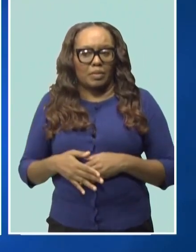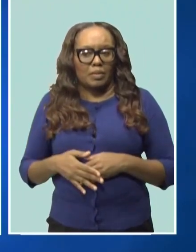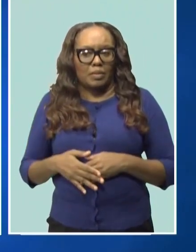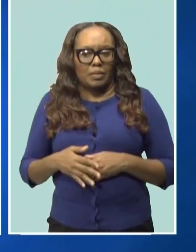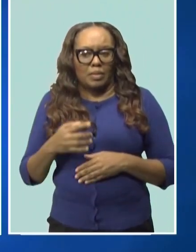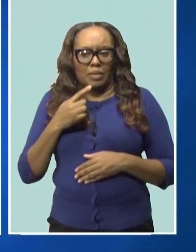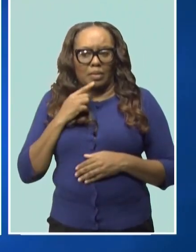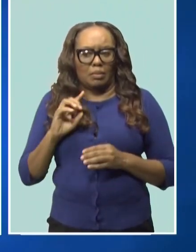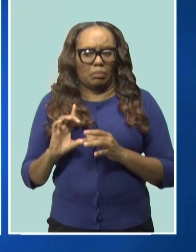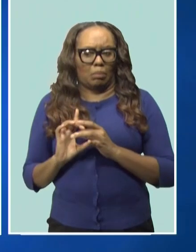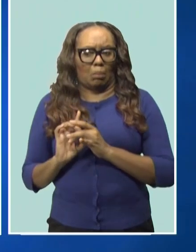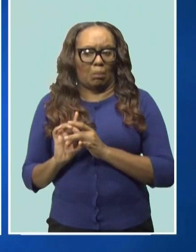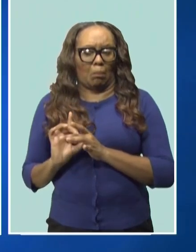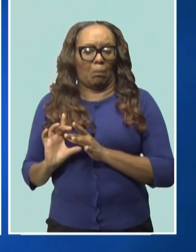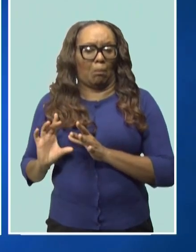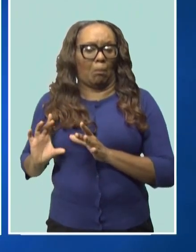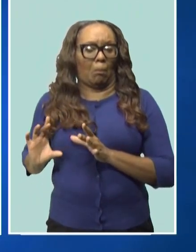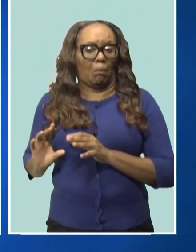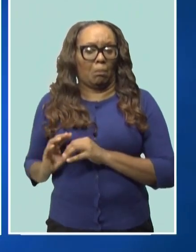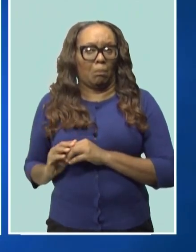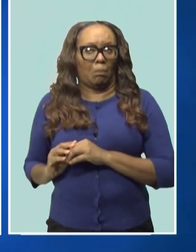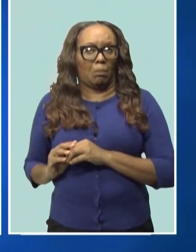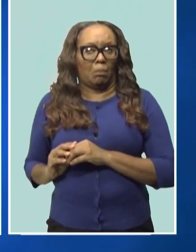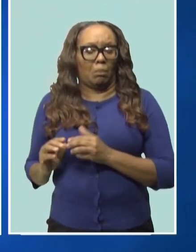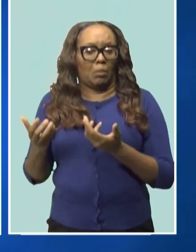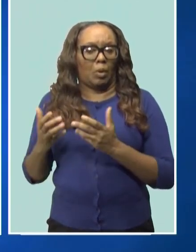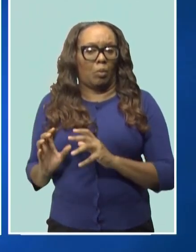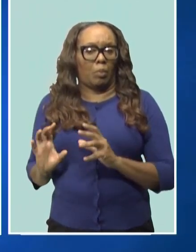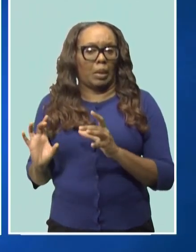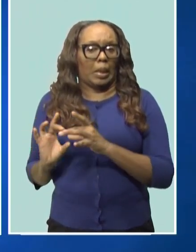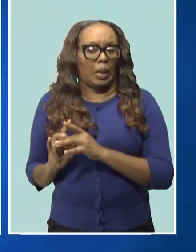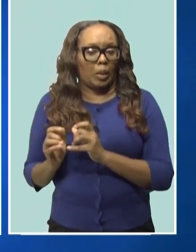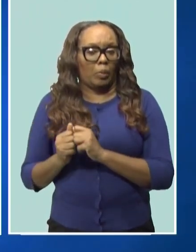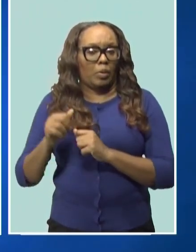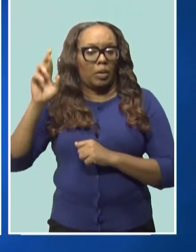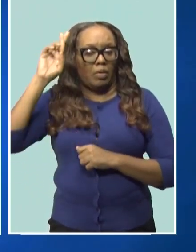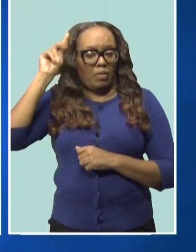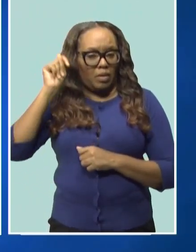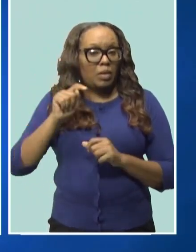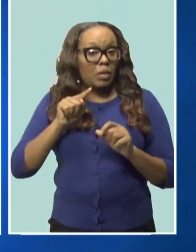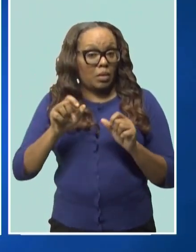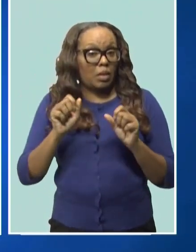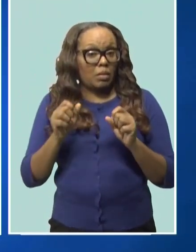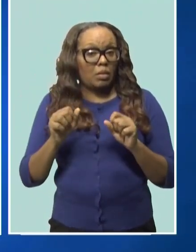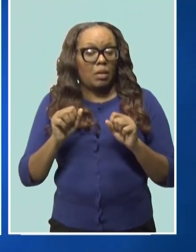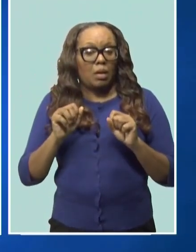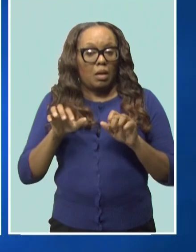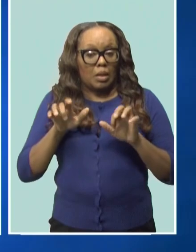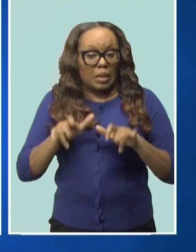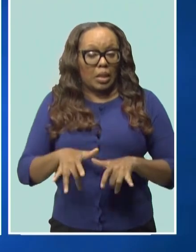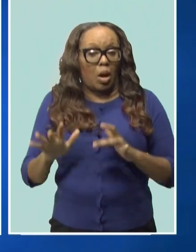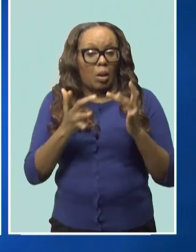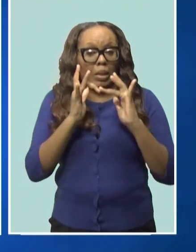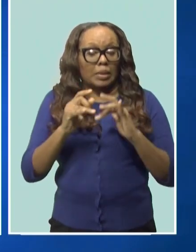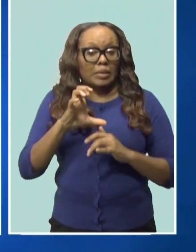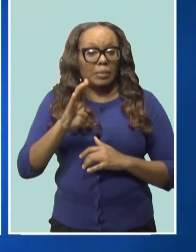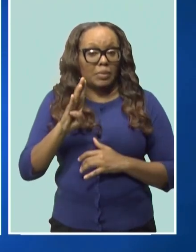distance themselves in their own utterances. Go online on CBC and check for yourselves. Don't take my word for it.